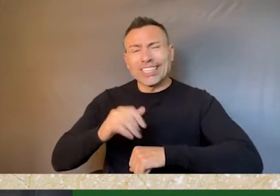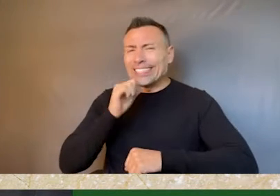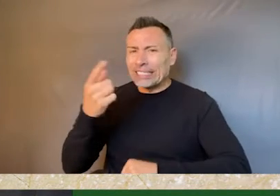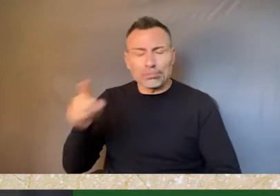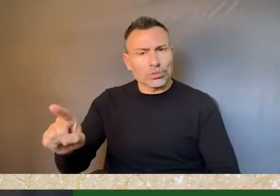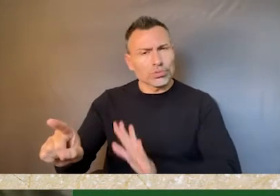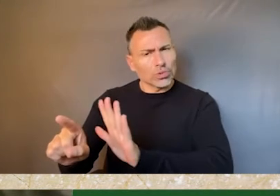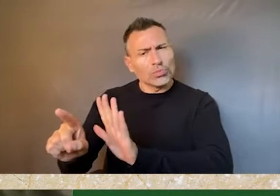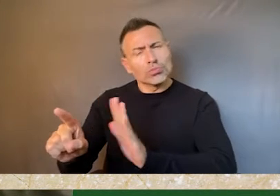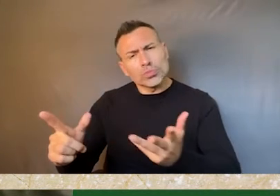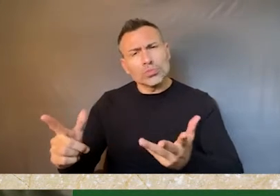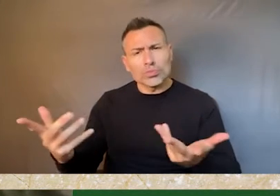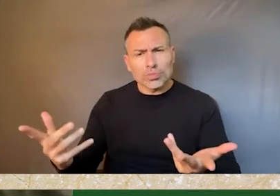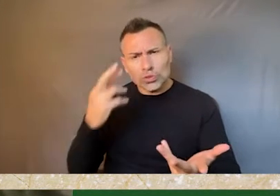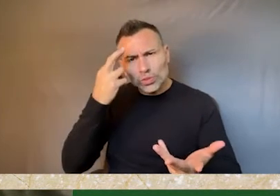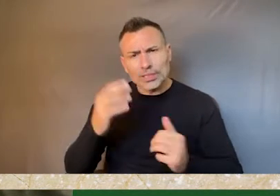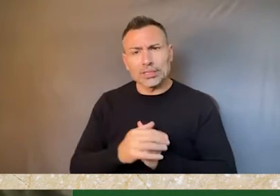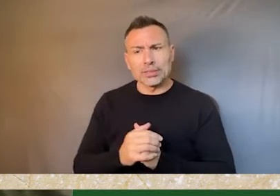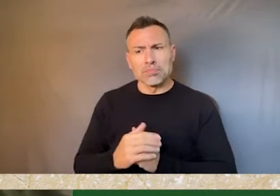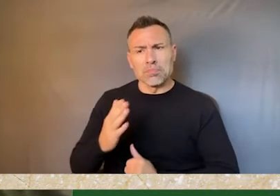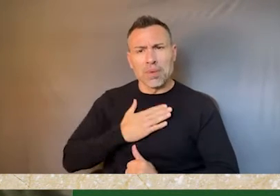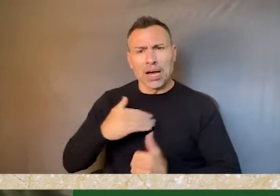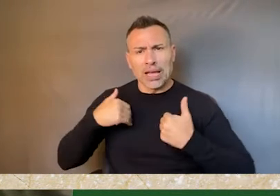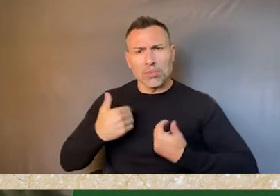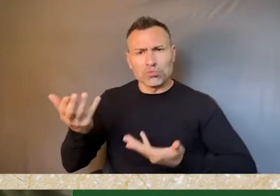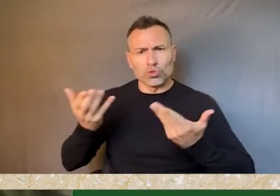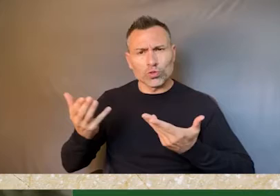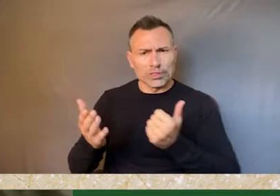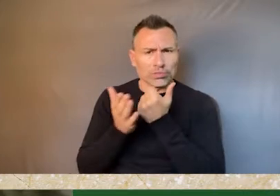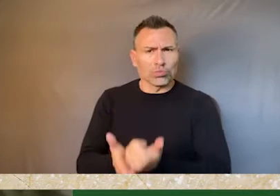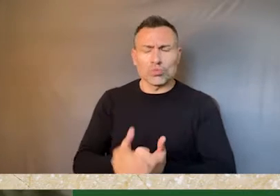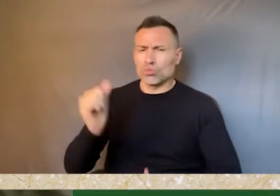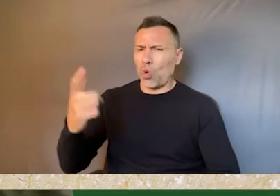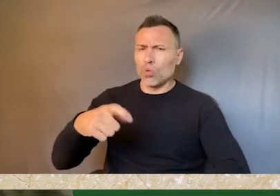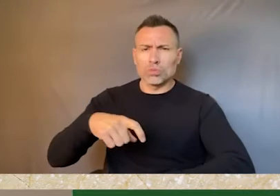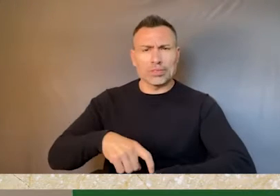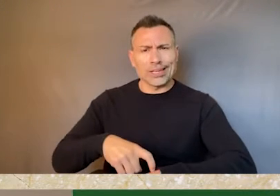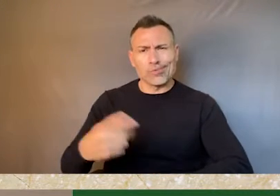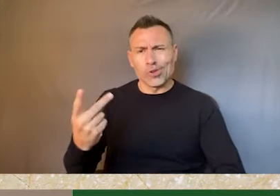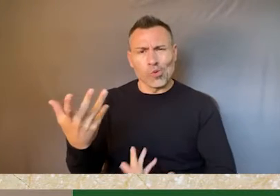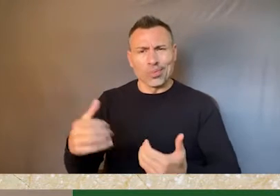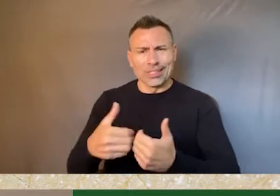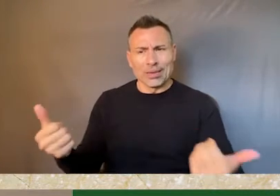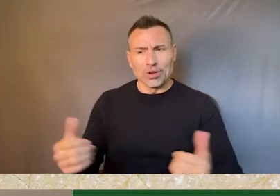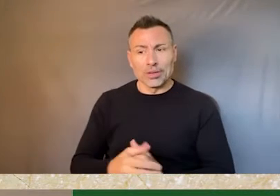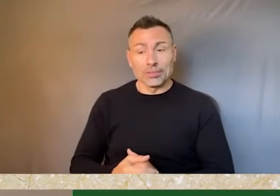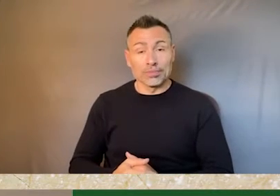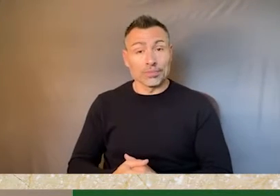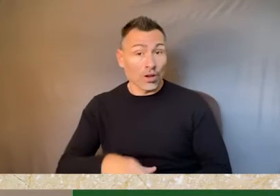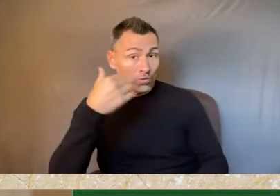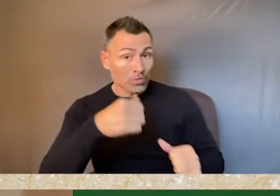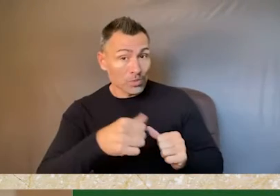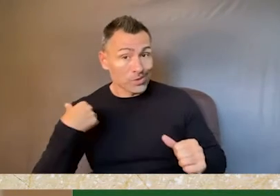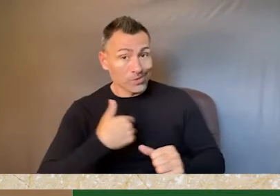Remember that my service animal helps me all the time. Neither of us would like it if we were separated. Remember, we make our own